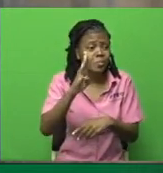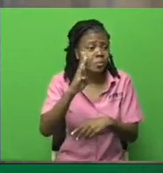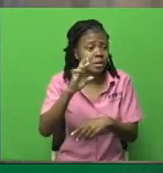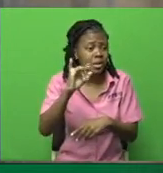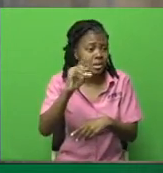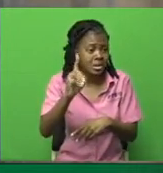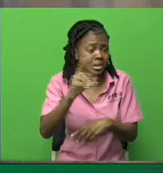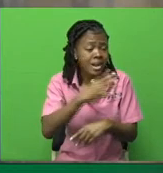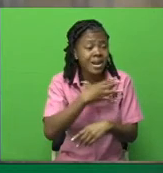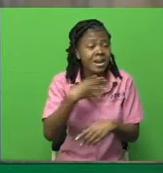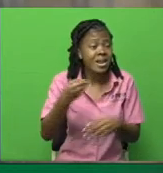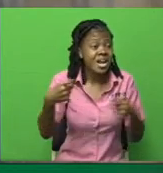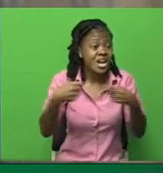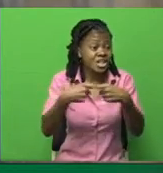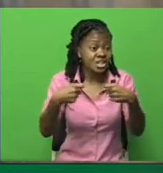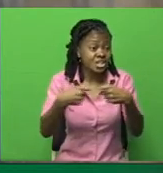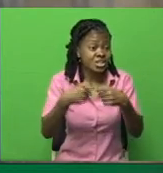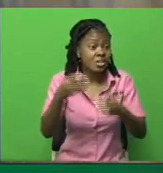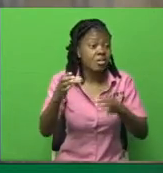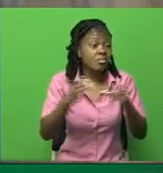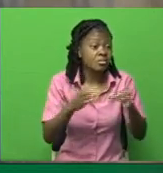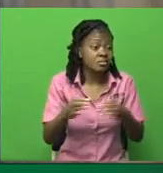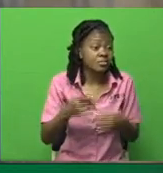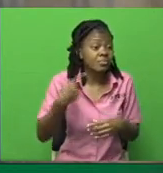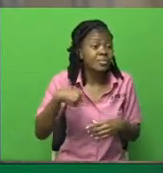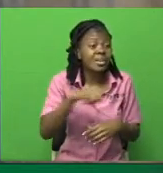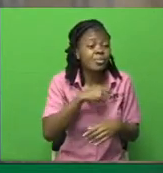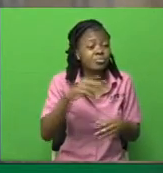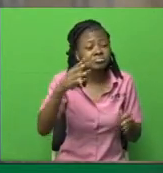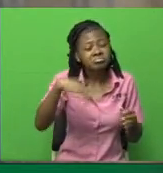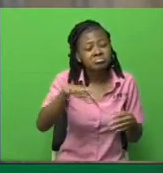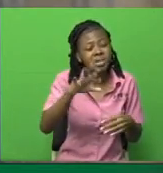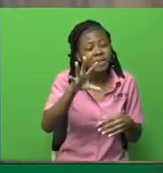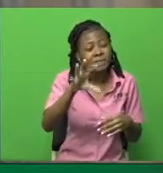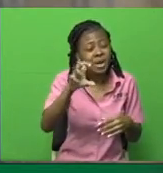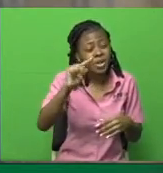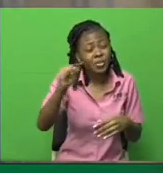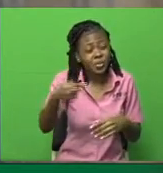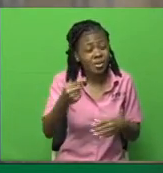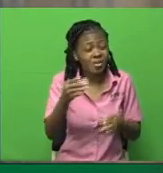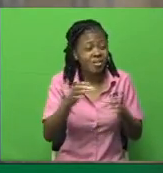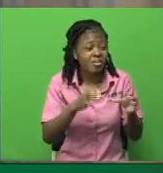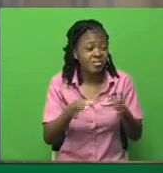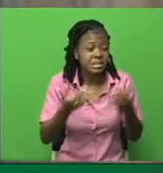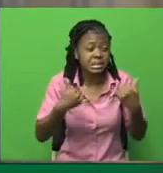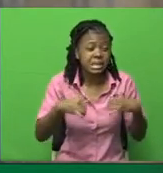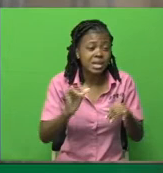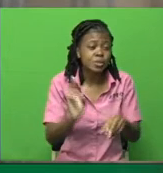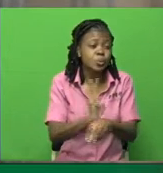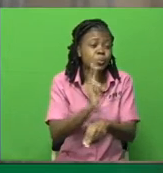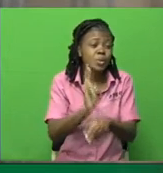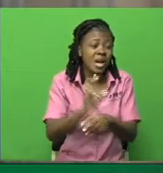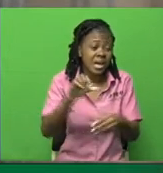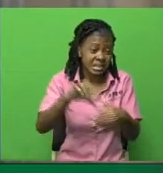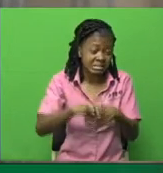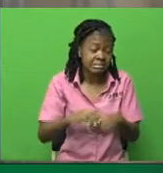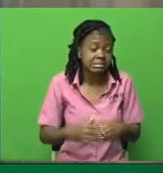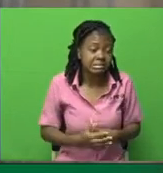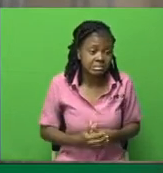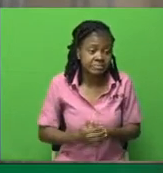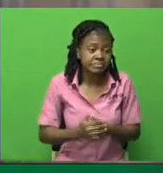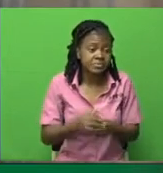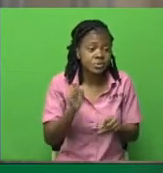inventory over five of over 500 000 Vehicles which are petrol driven and which would benefit from